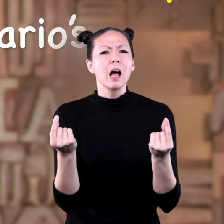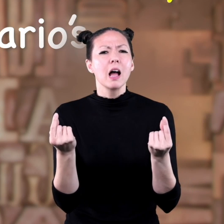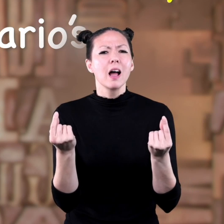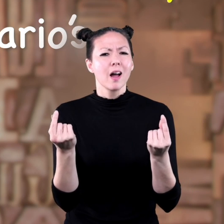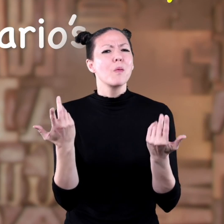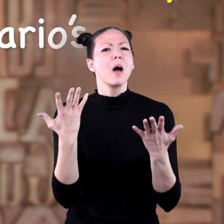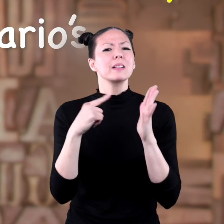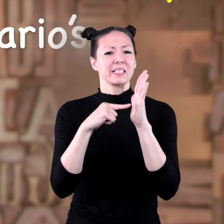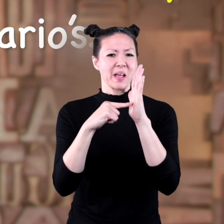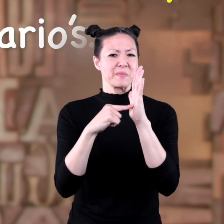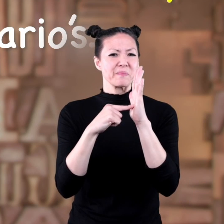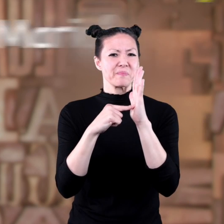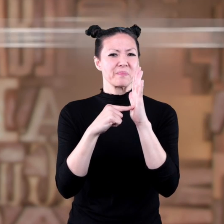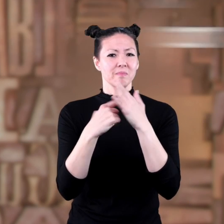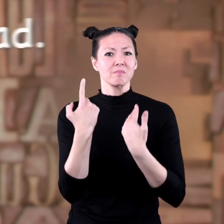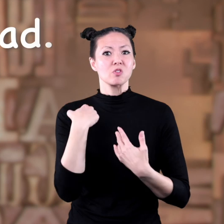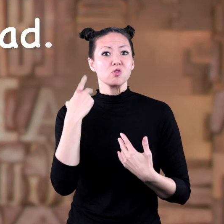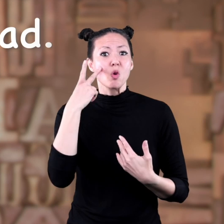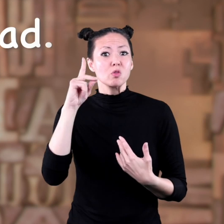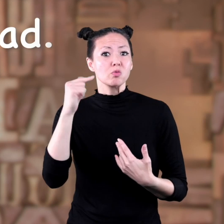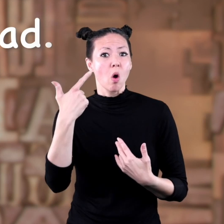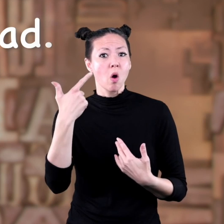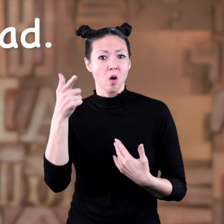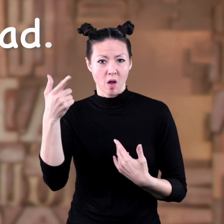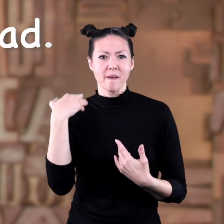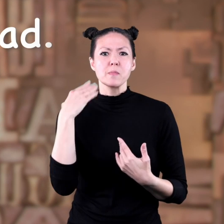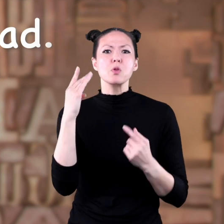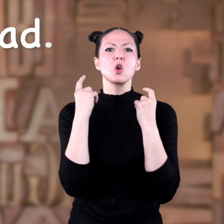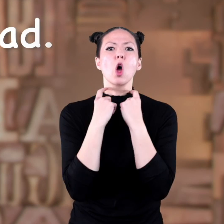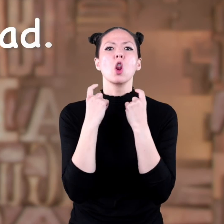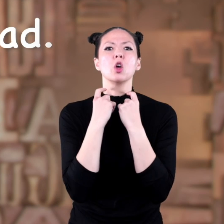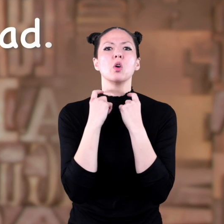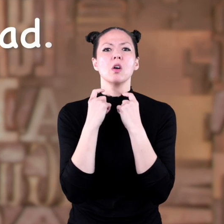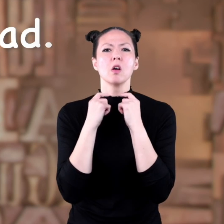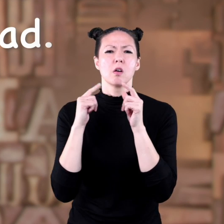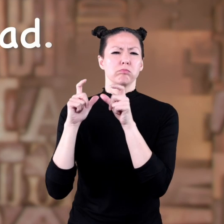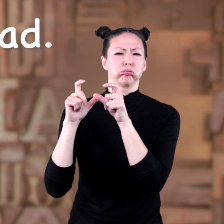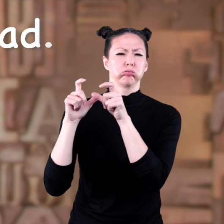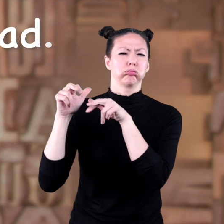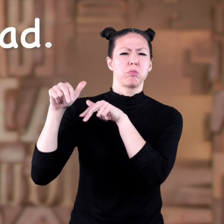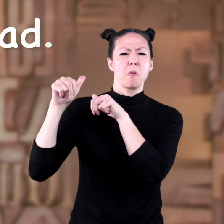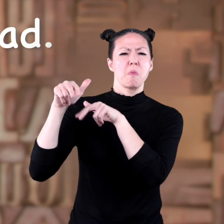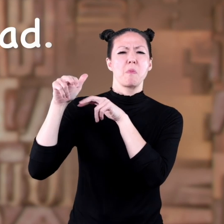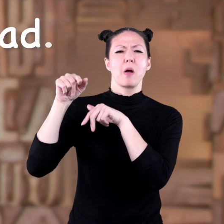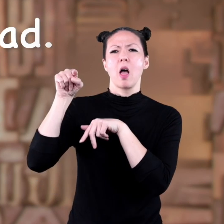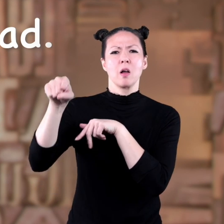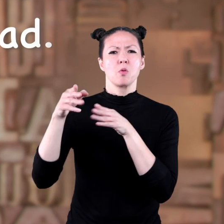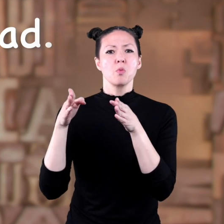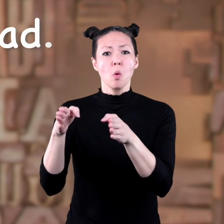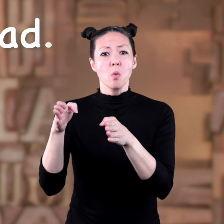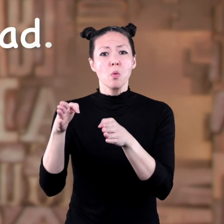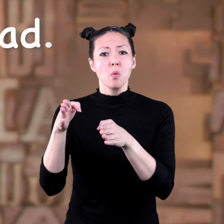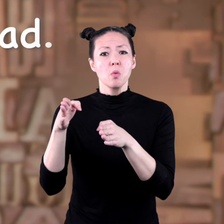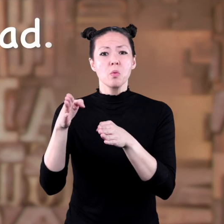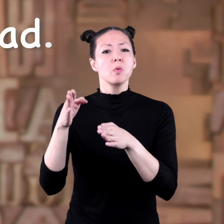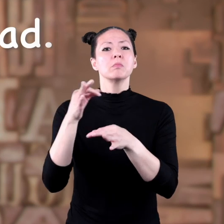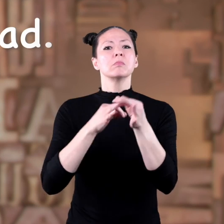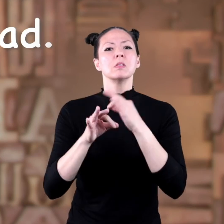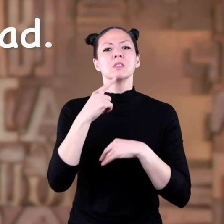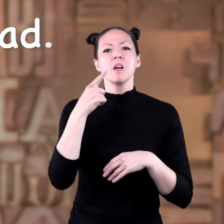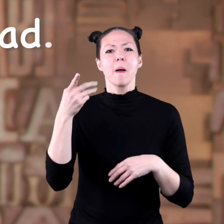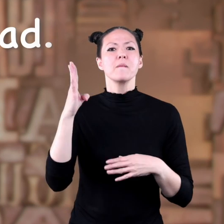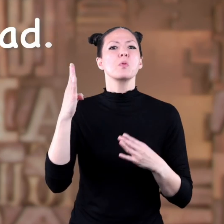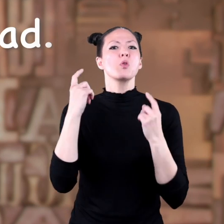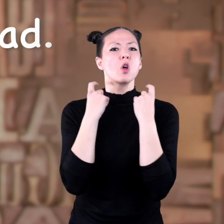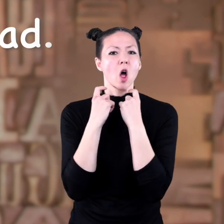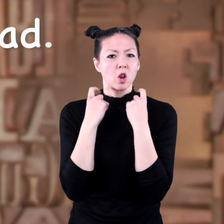sentences? And there's this example. I saw a dog that had a blue collar running down the road. Note the use of the clause that